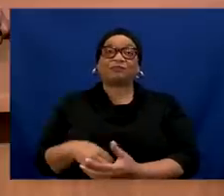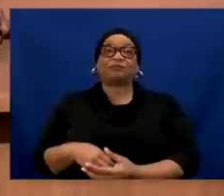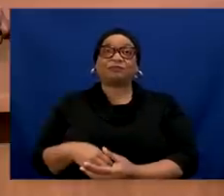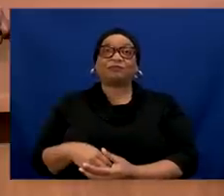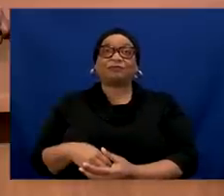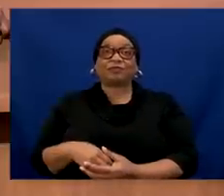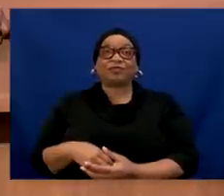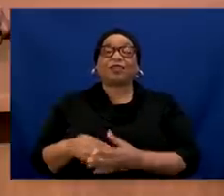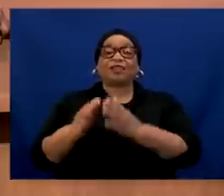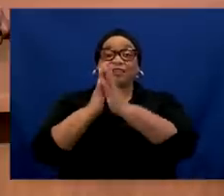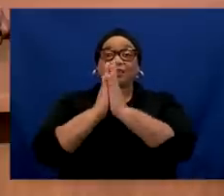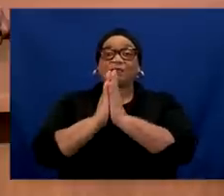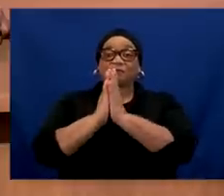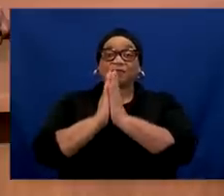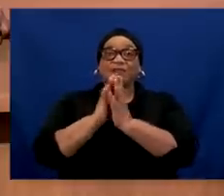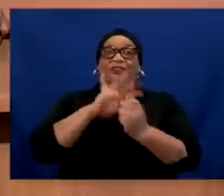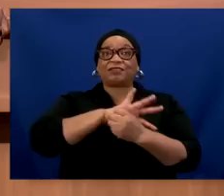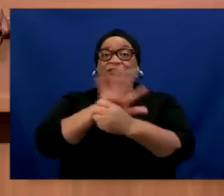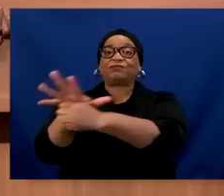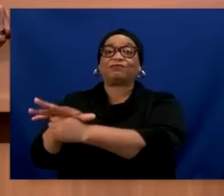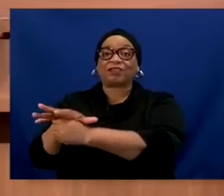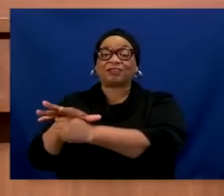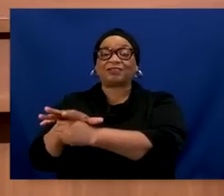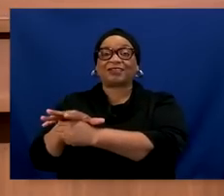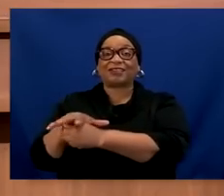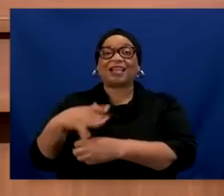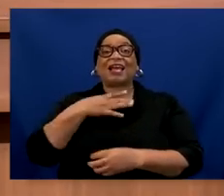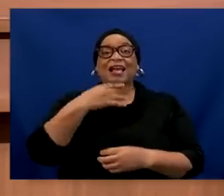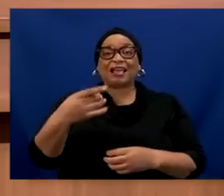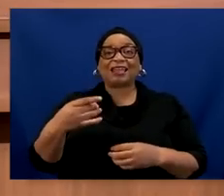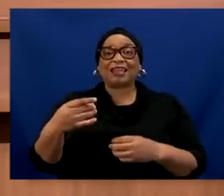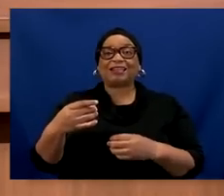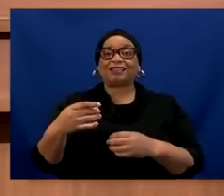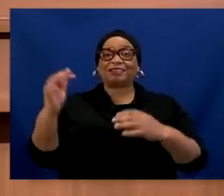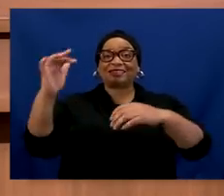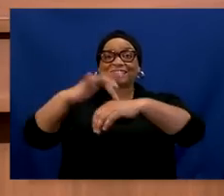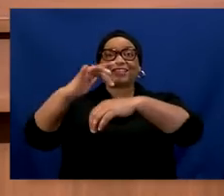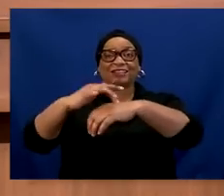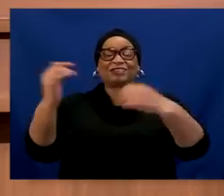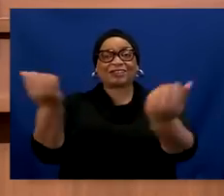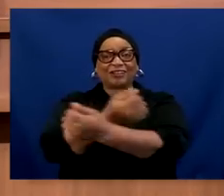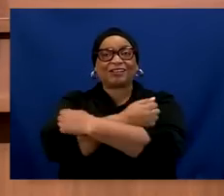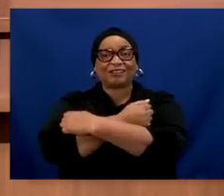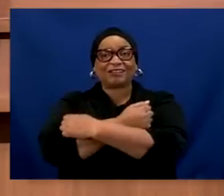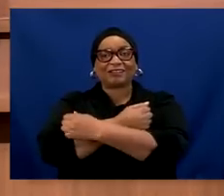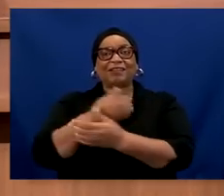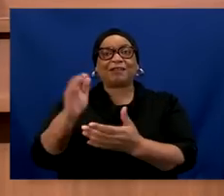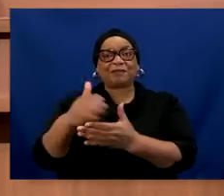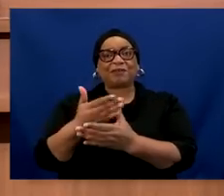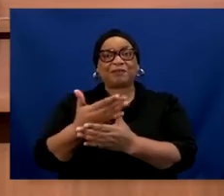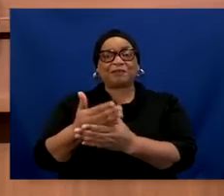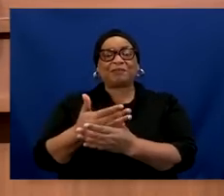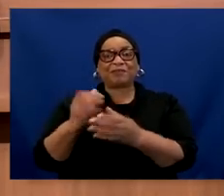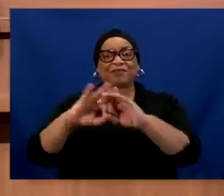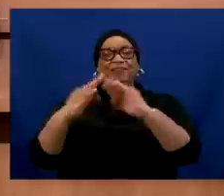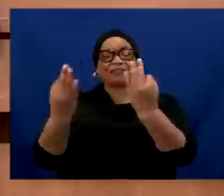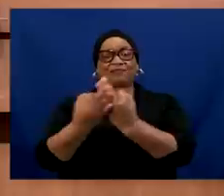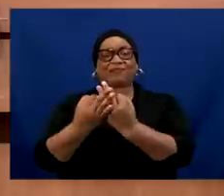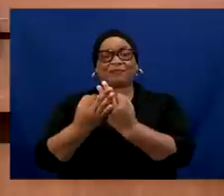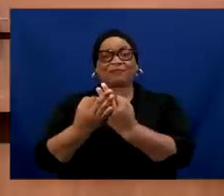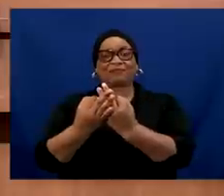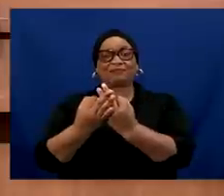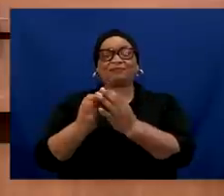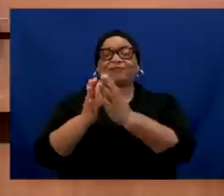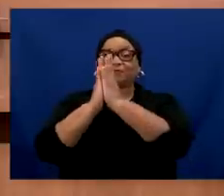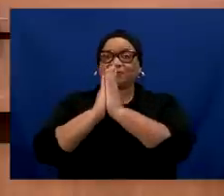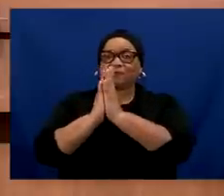Y'all better pray that this virus goes away. I like to touch and hug and be a part of the family. Amen. So we're going to pray that